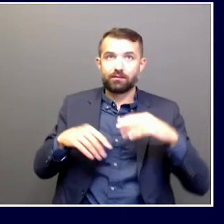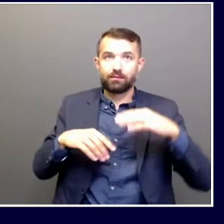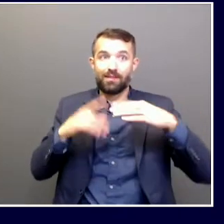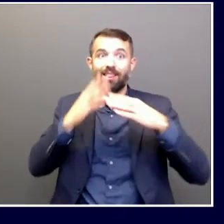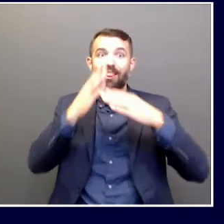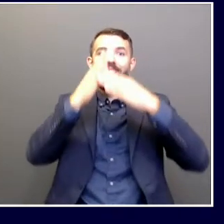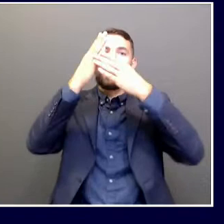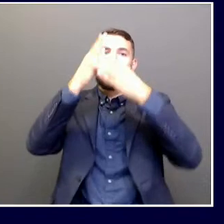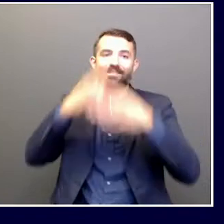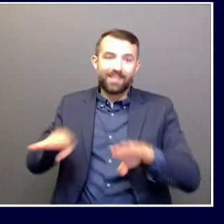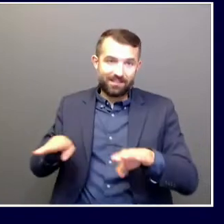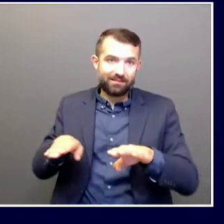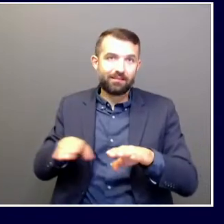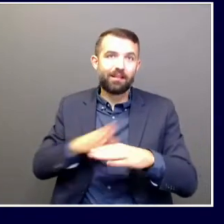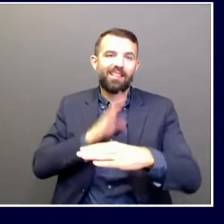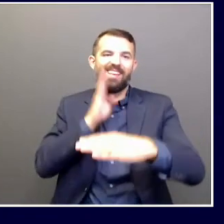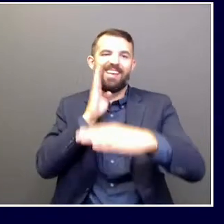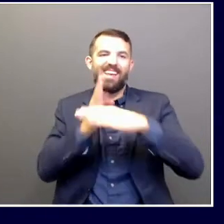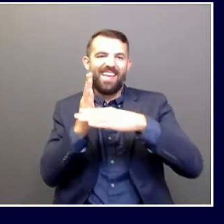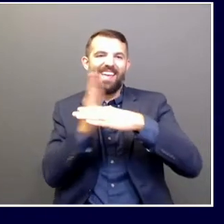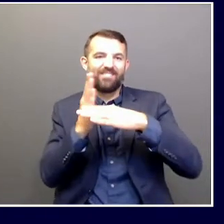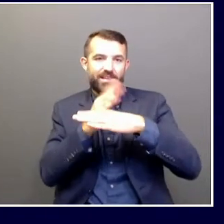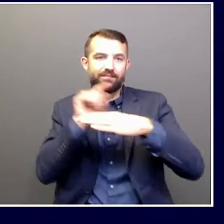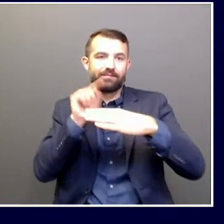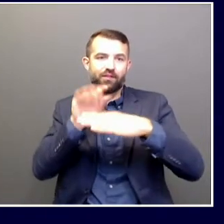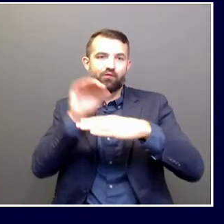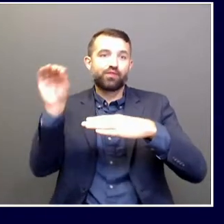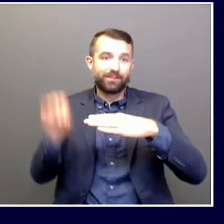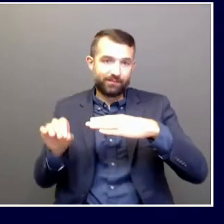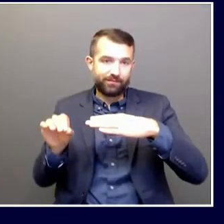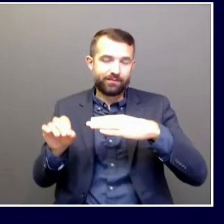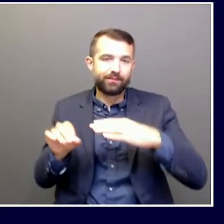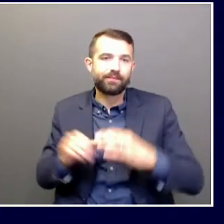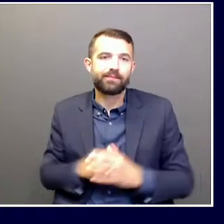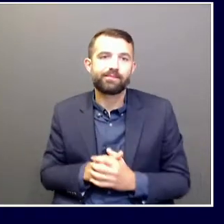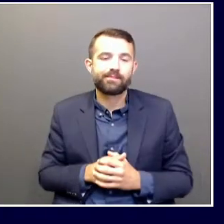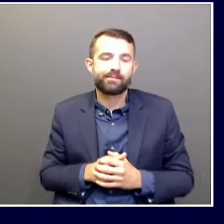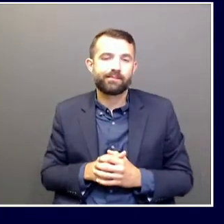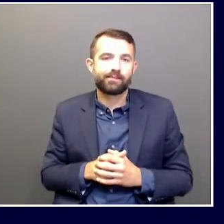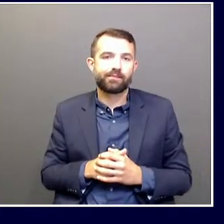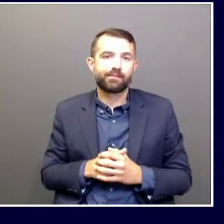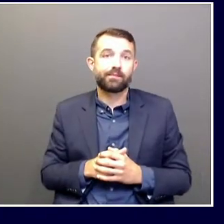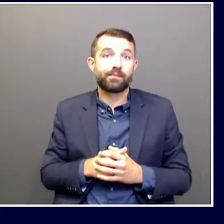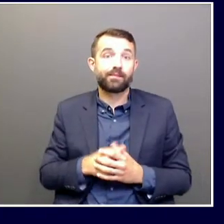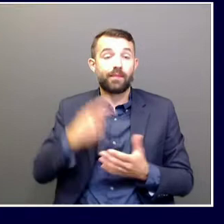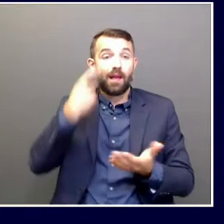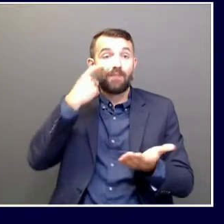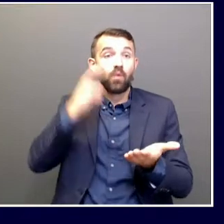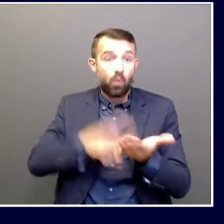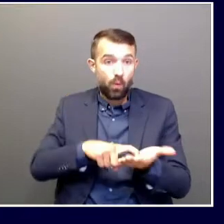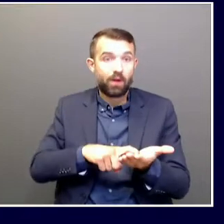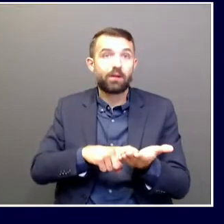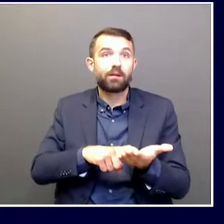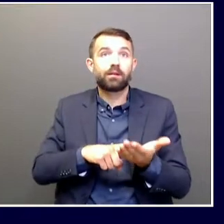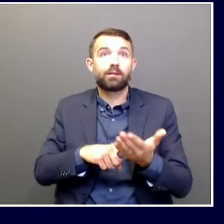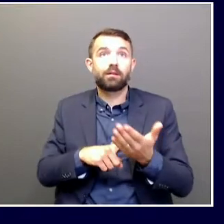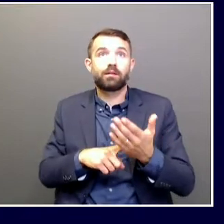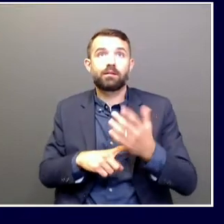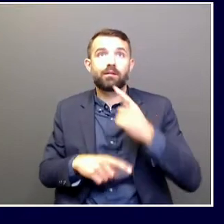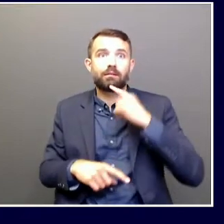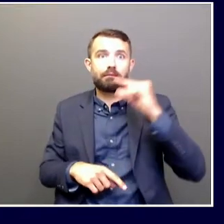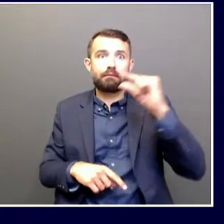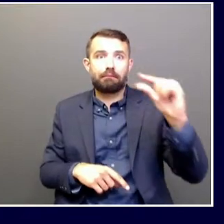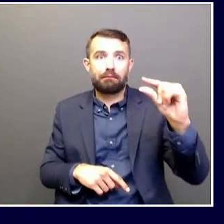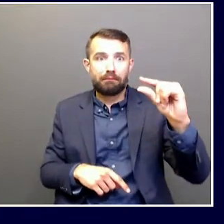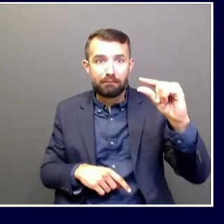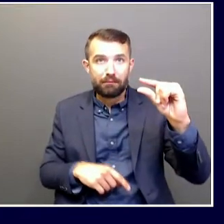the denominator. We're starting to see a very, very slight, but perceptible decrease in the